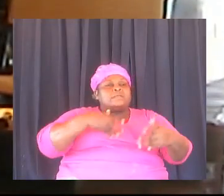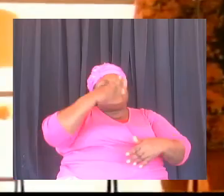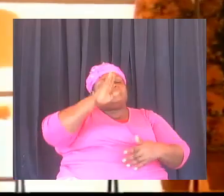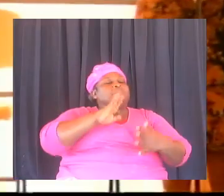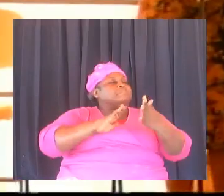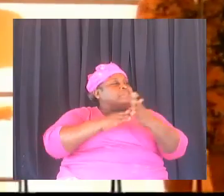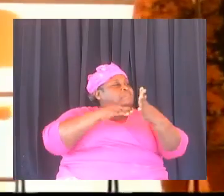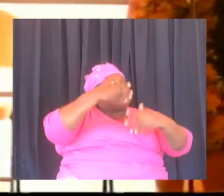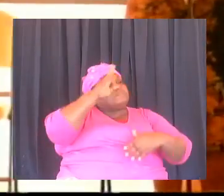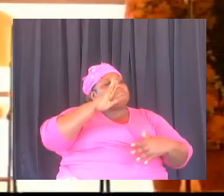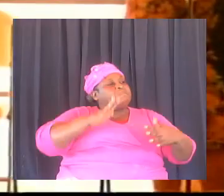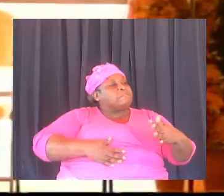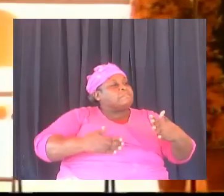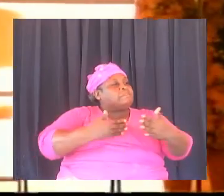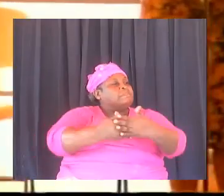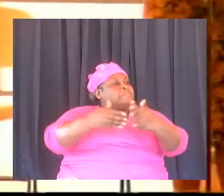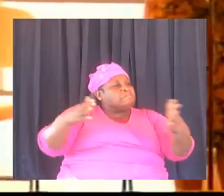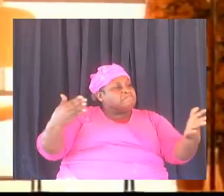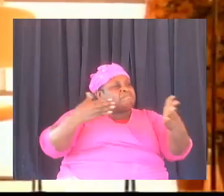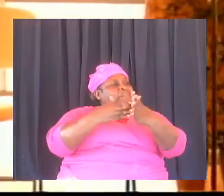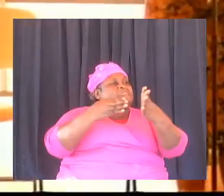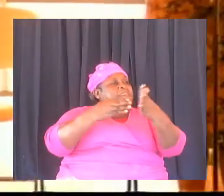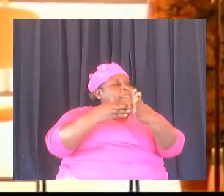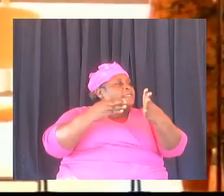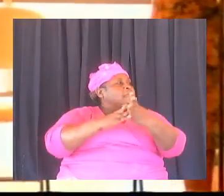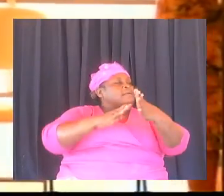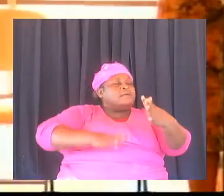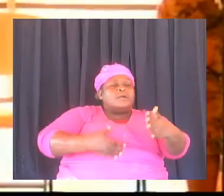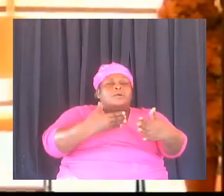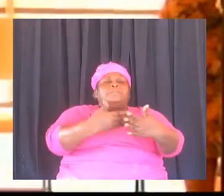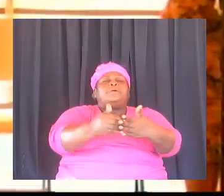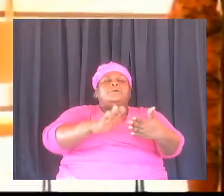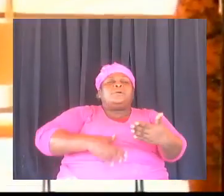Born again. Hallelujah. I'm born again.